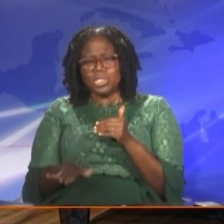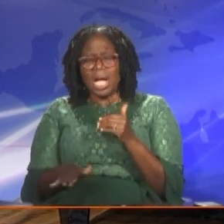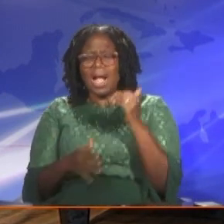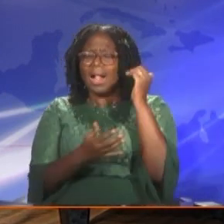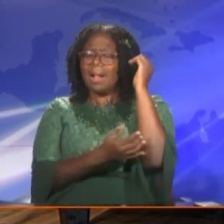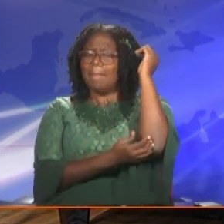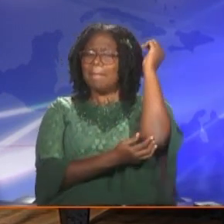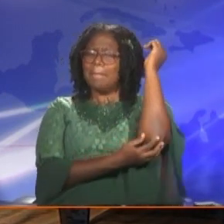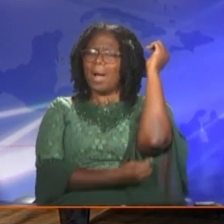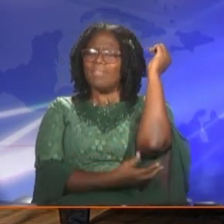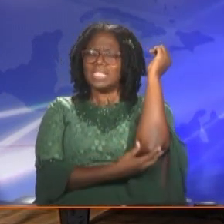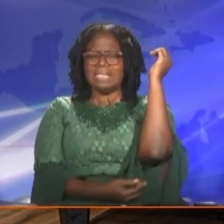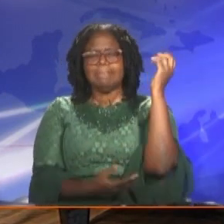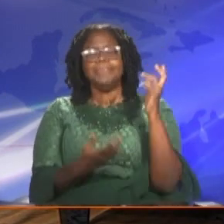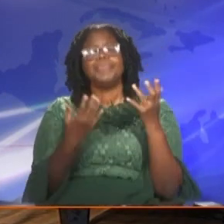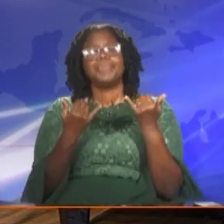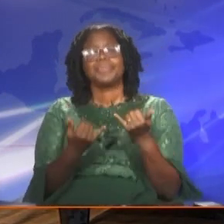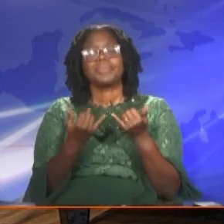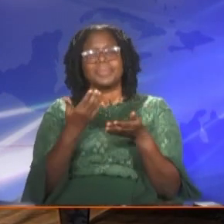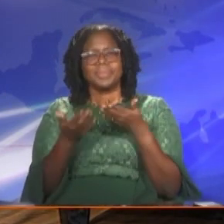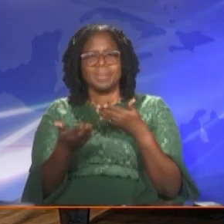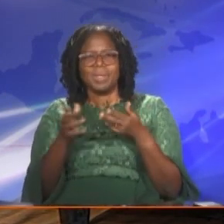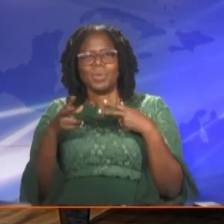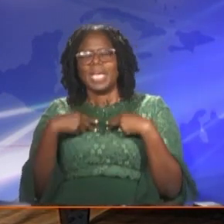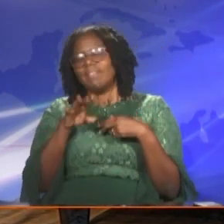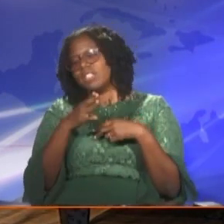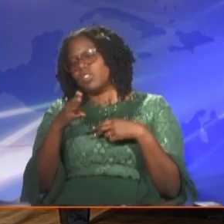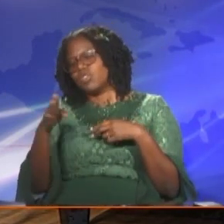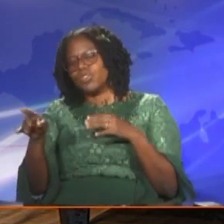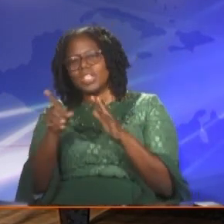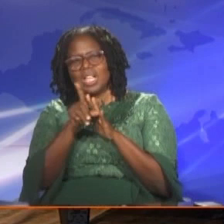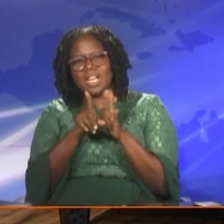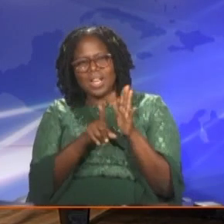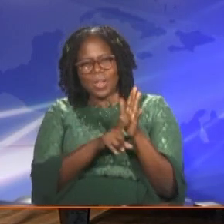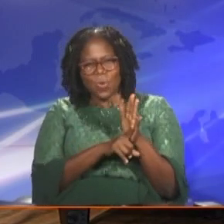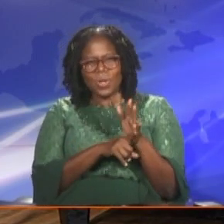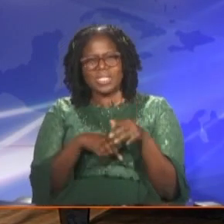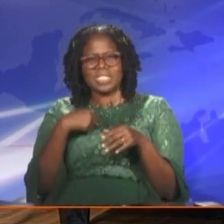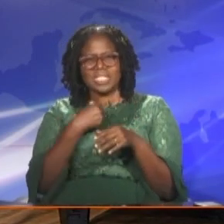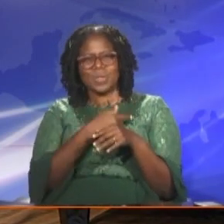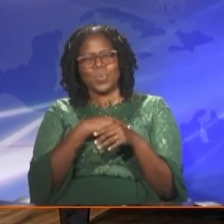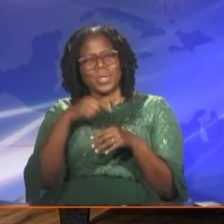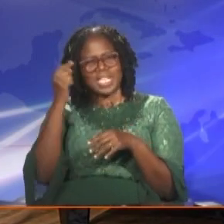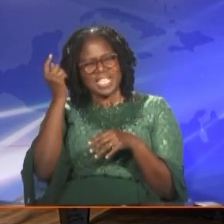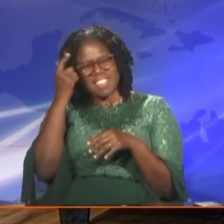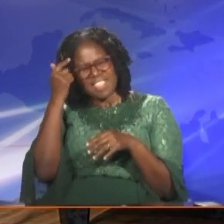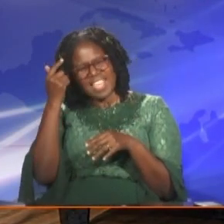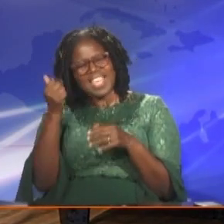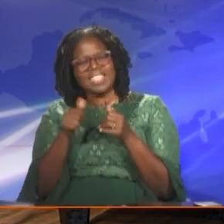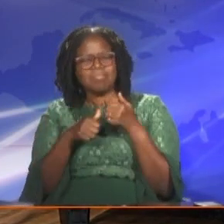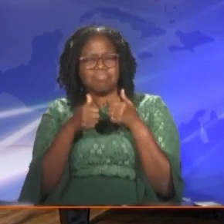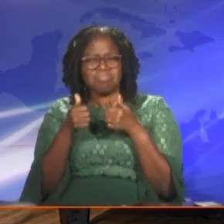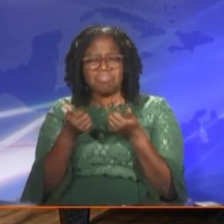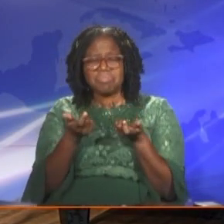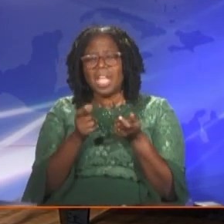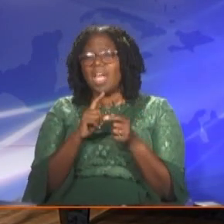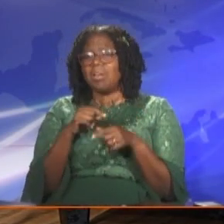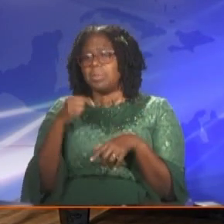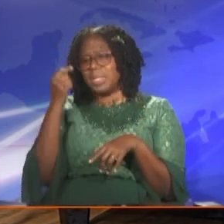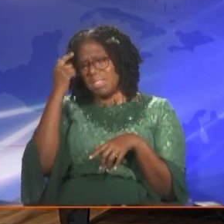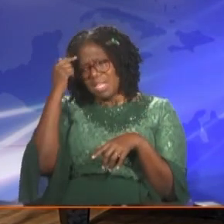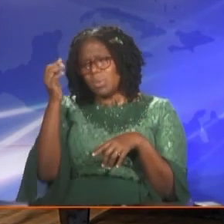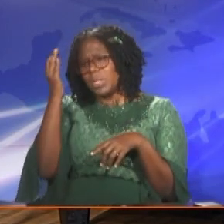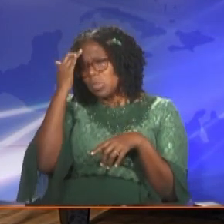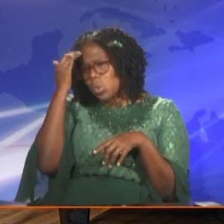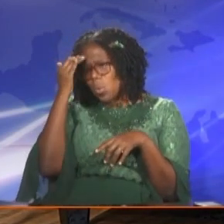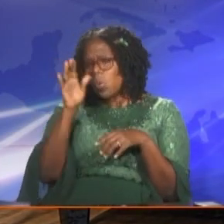probably have all these various, ways of which we would think or we would define or we would recognize child poverty. But